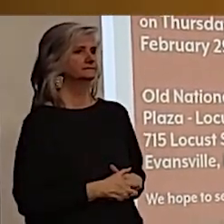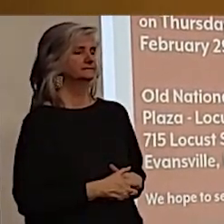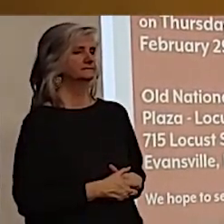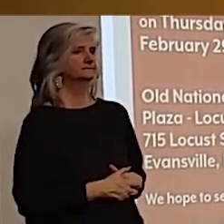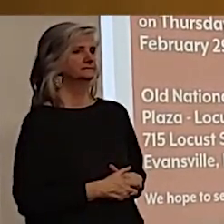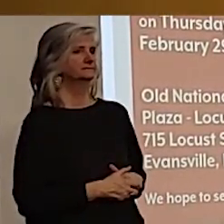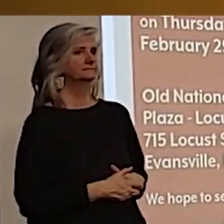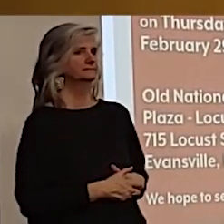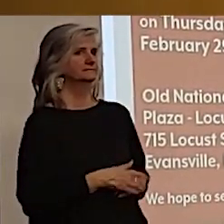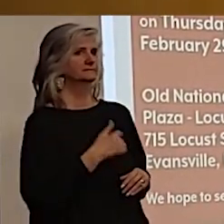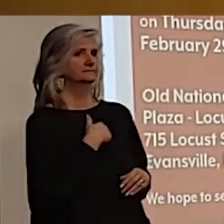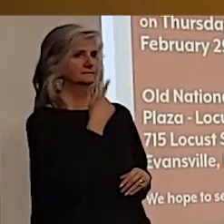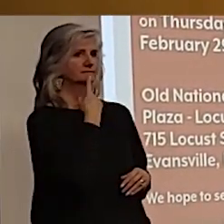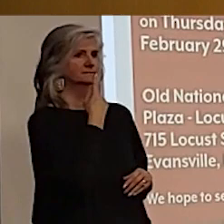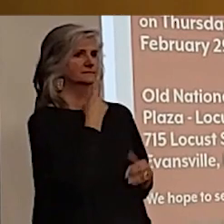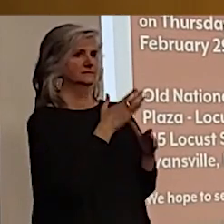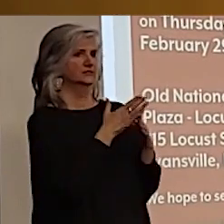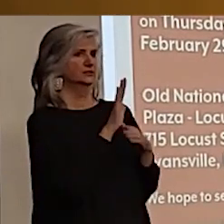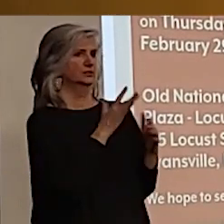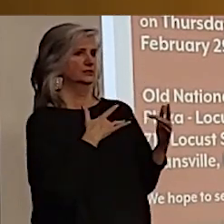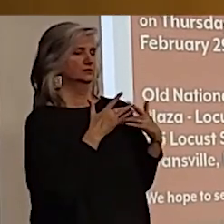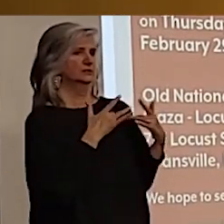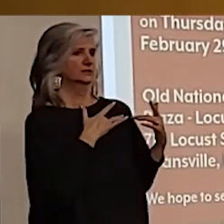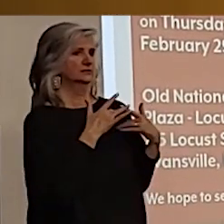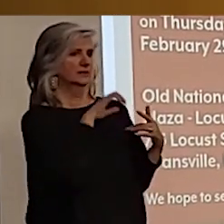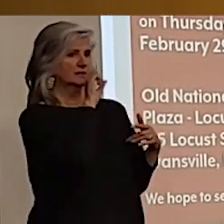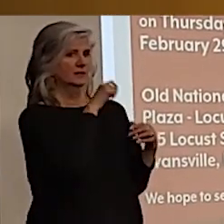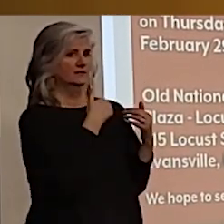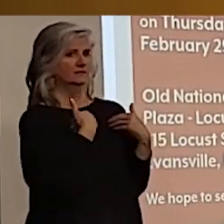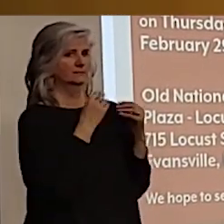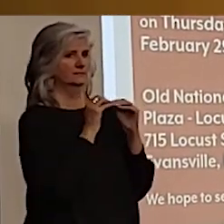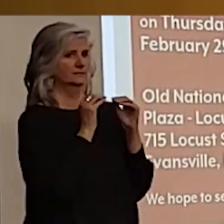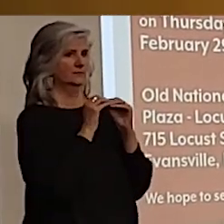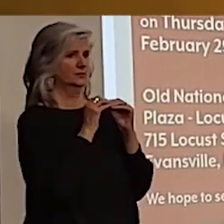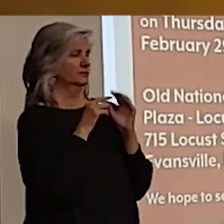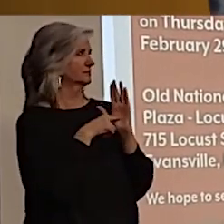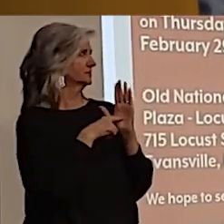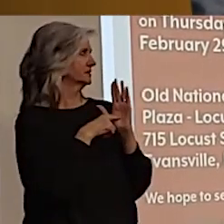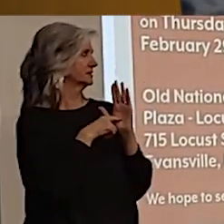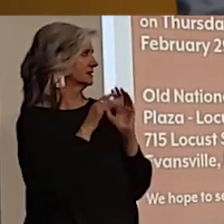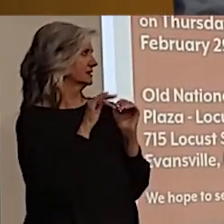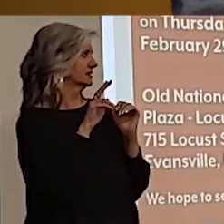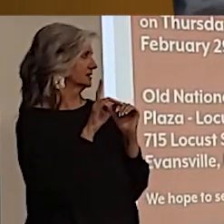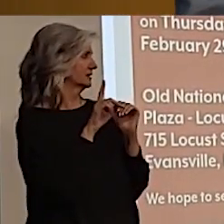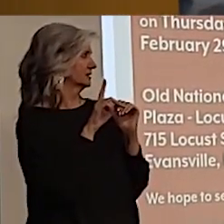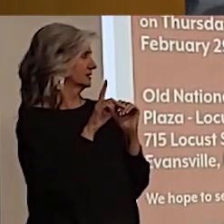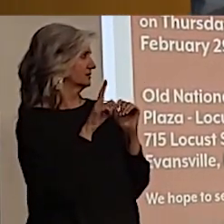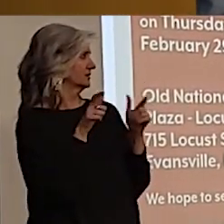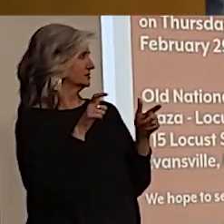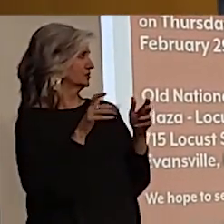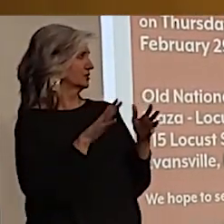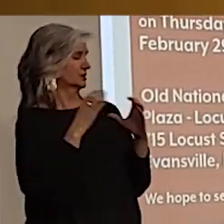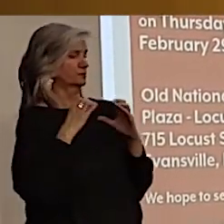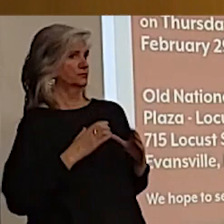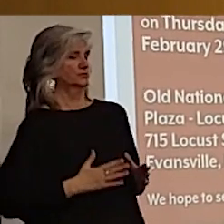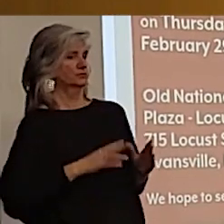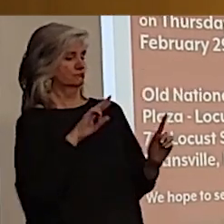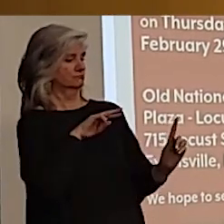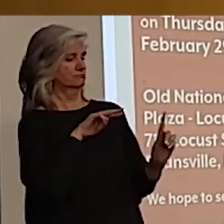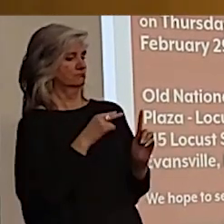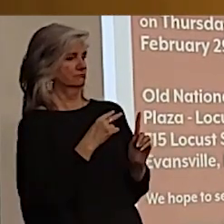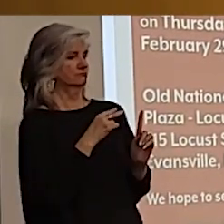So I would say we share your concerns. We would love to have more representation on the Indiana Utility Regulatory Commission from a consumer perspective or